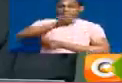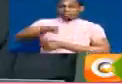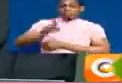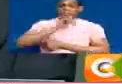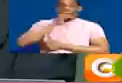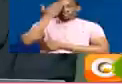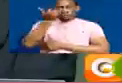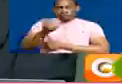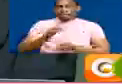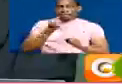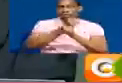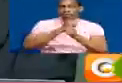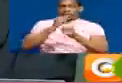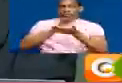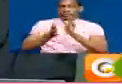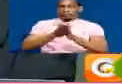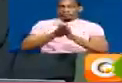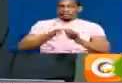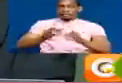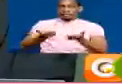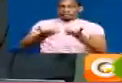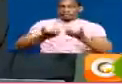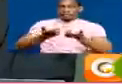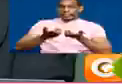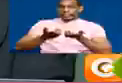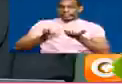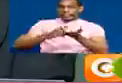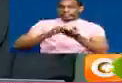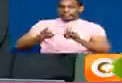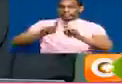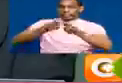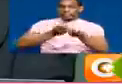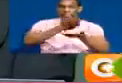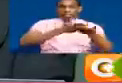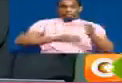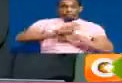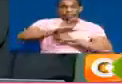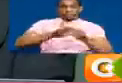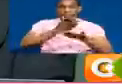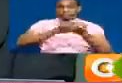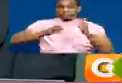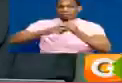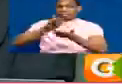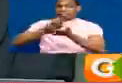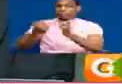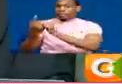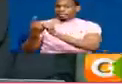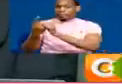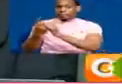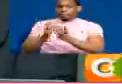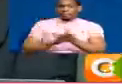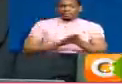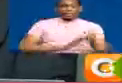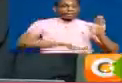void, because they were made without quorum and in violation of sections 5, 6, and 11 of